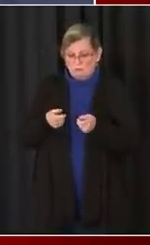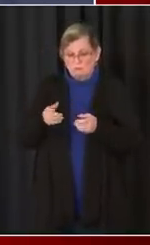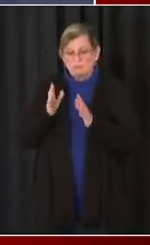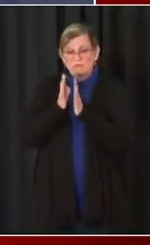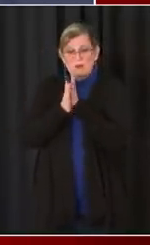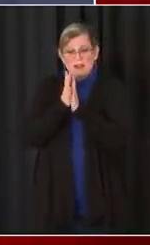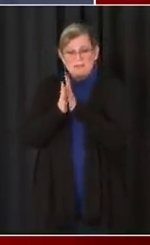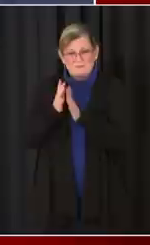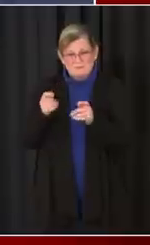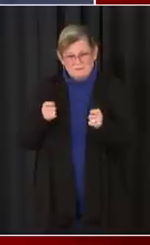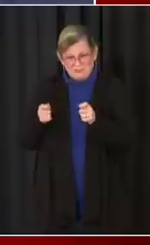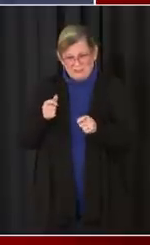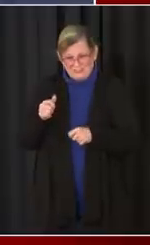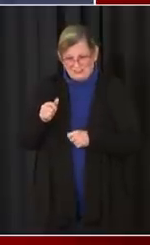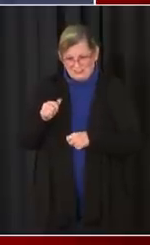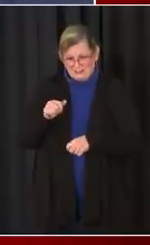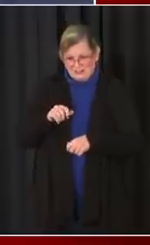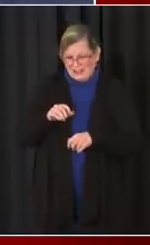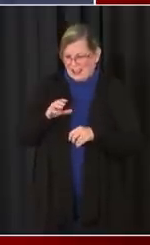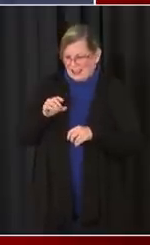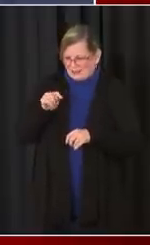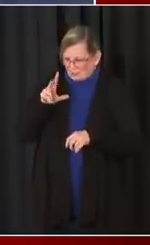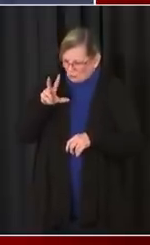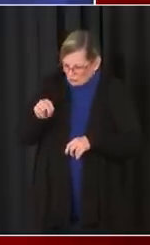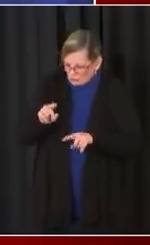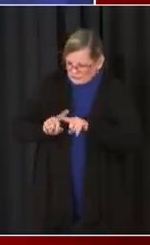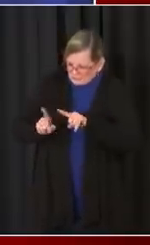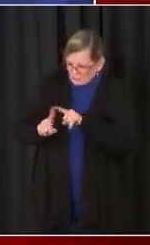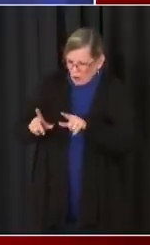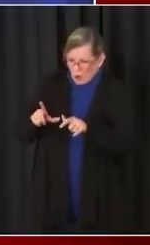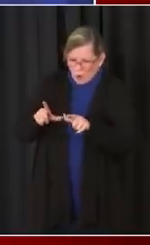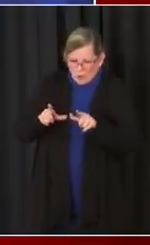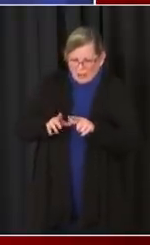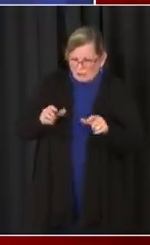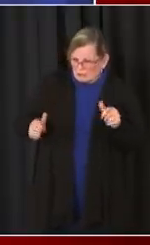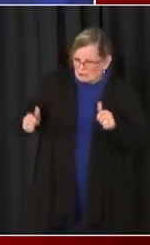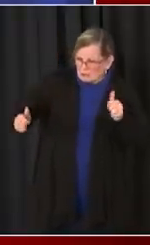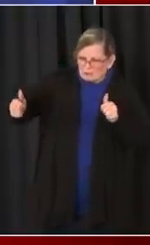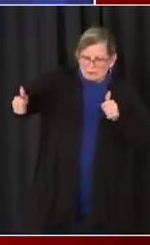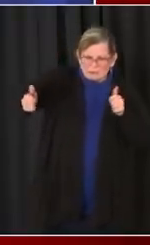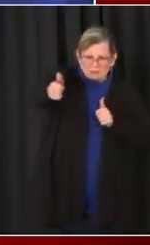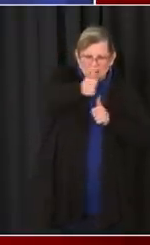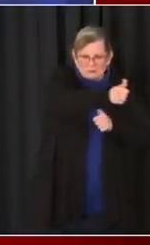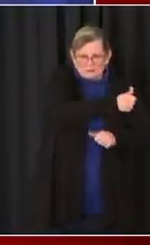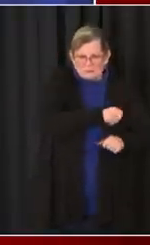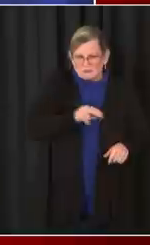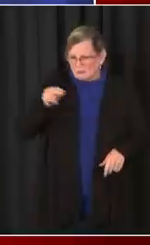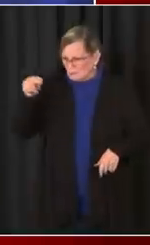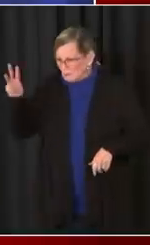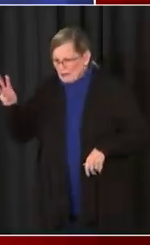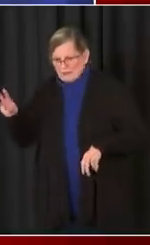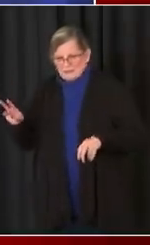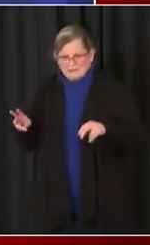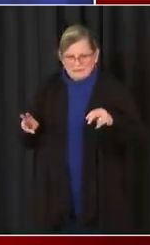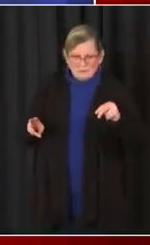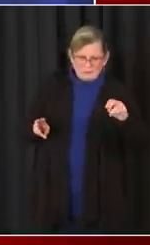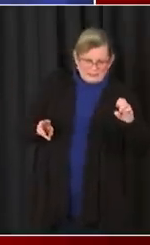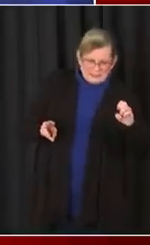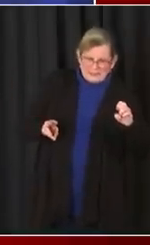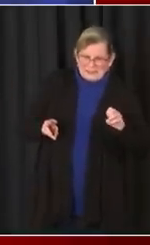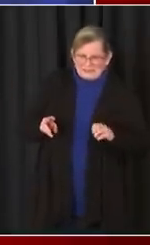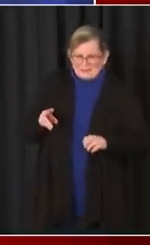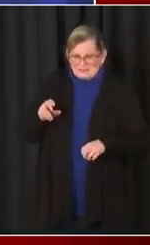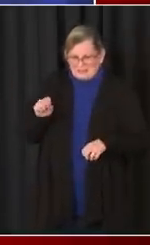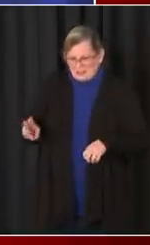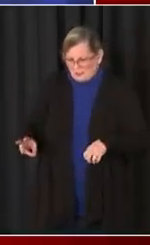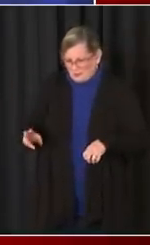separate locations on the north side of the city to prevent vehicular movement. We're still performing that mission. I